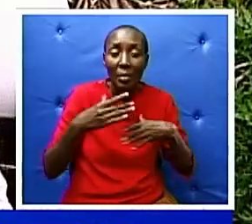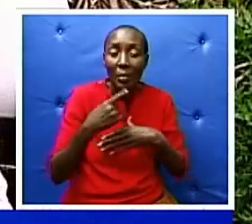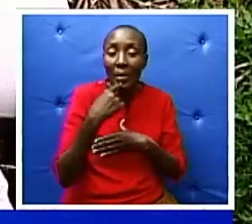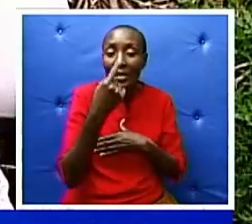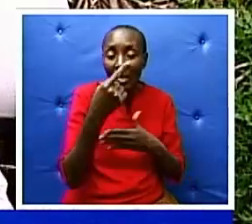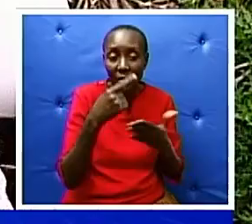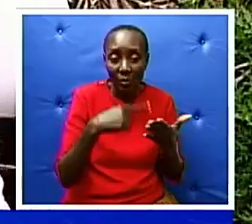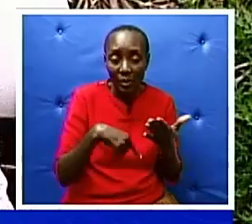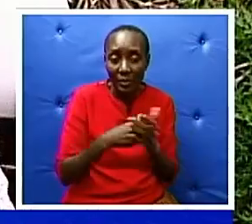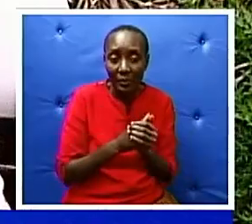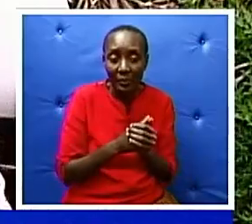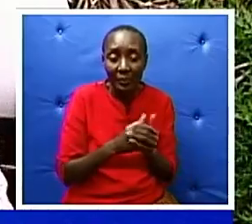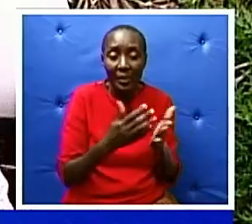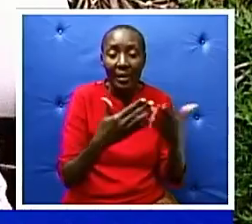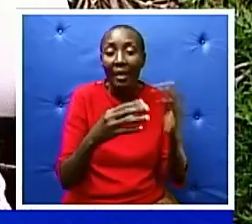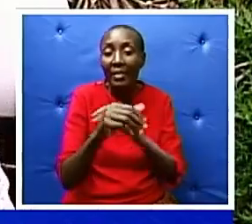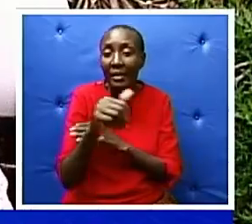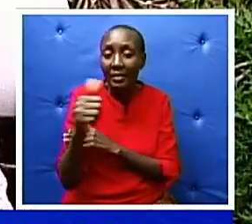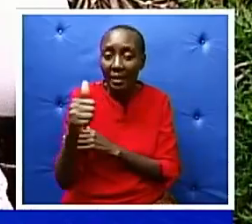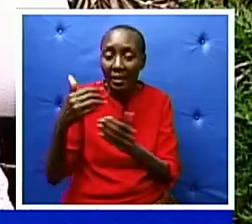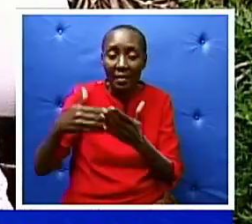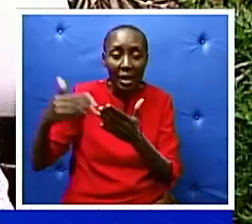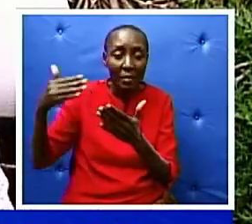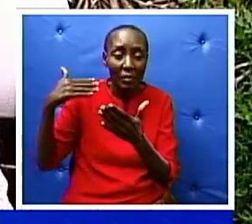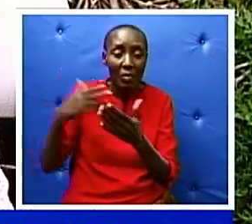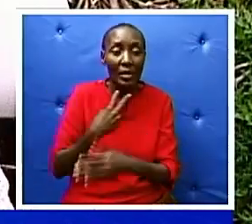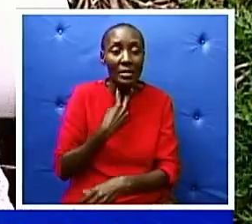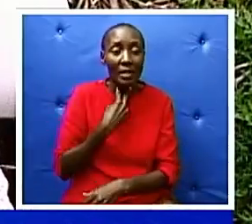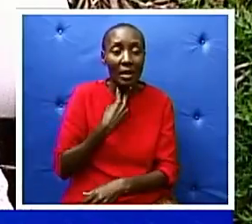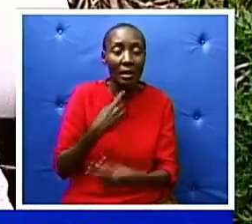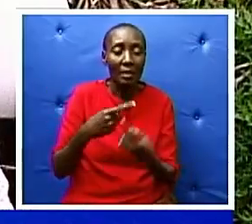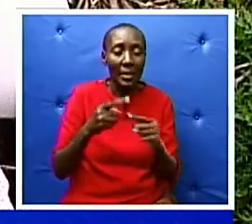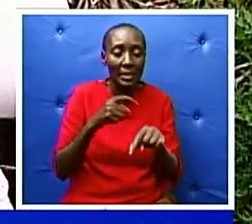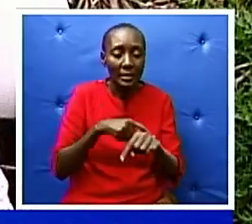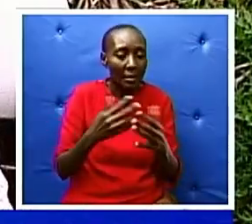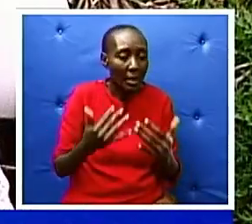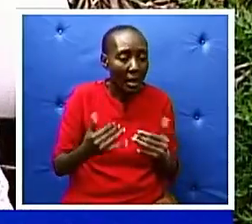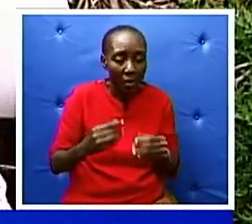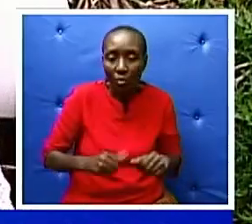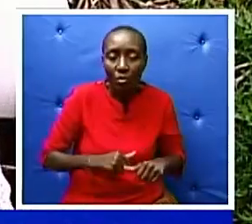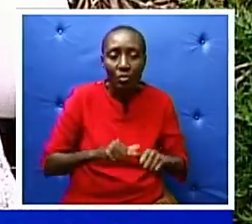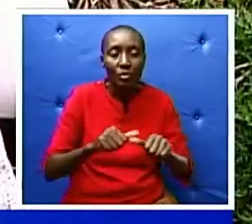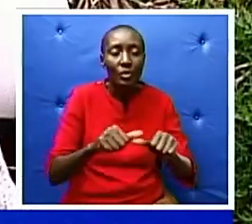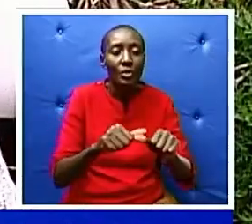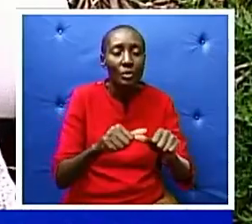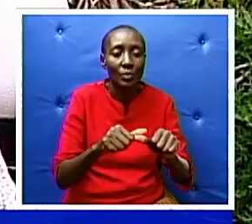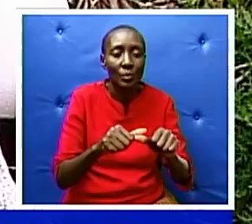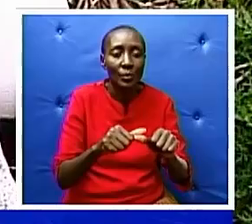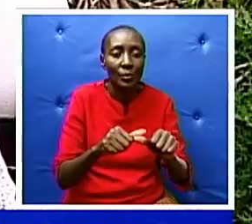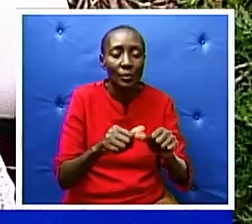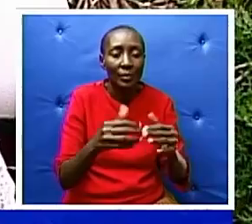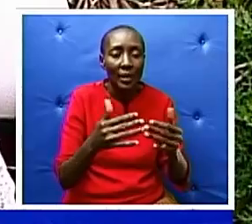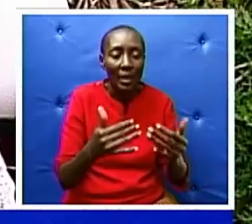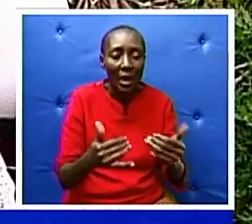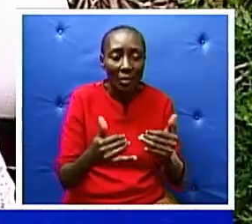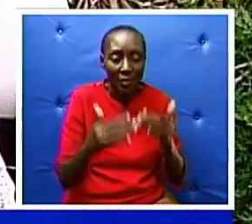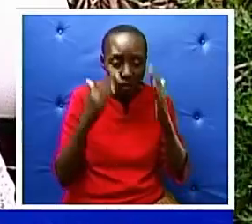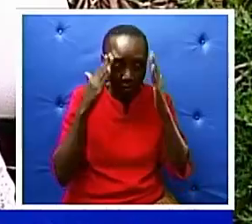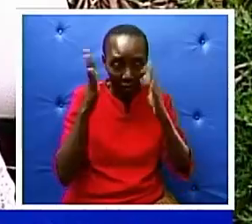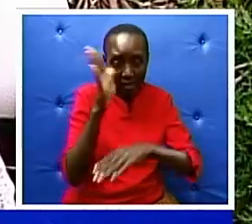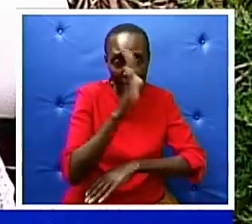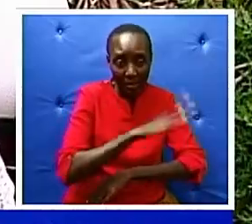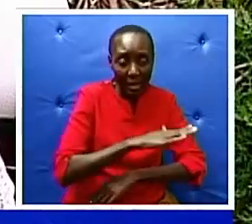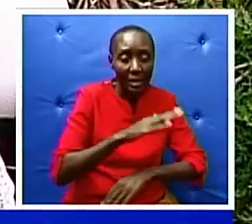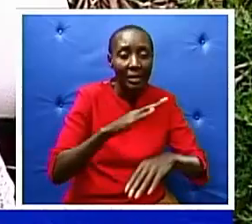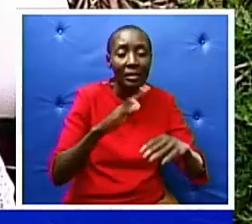anything, there are some things that last time stopped, but this time they didn't stop. All they had to do was move back to online. Mm-hmm.